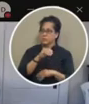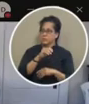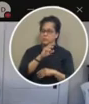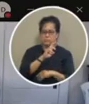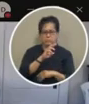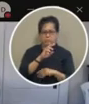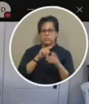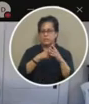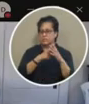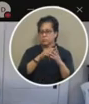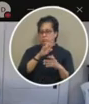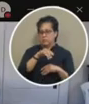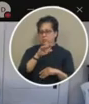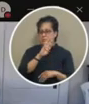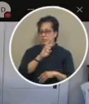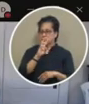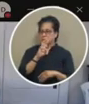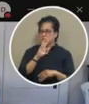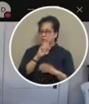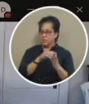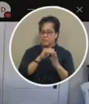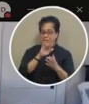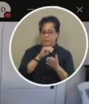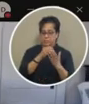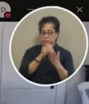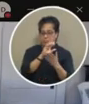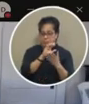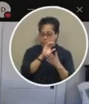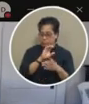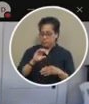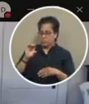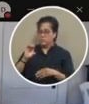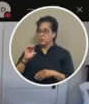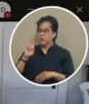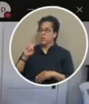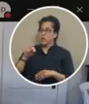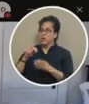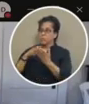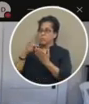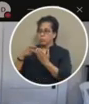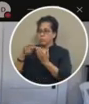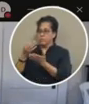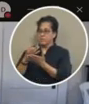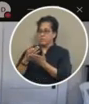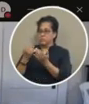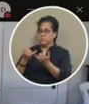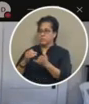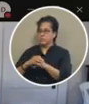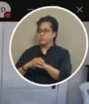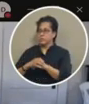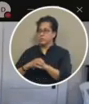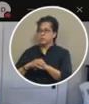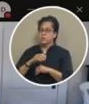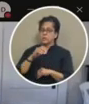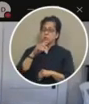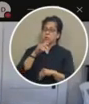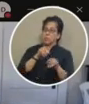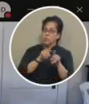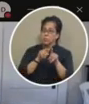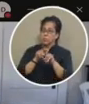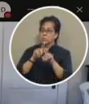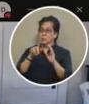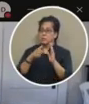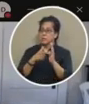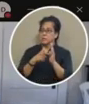$66,776 initially. Those dollars will be moved back into unprogrammed funds at this time. This item, in addition,